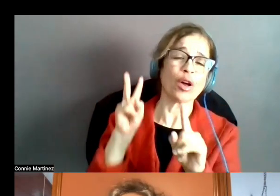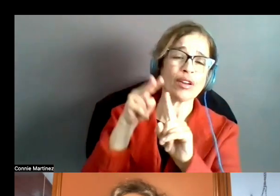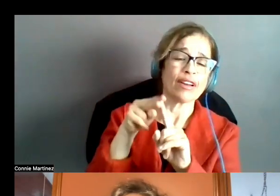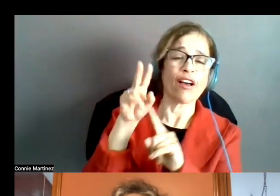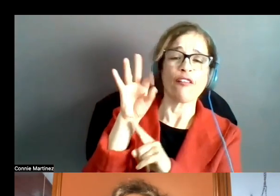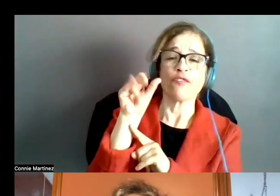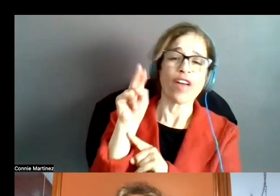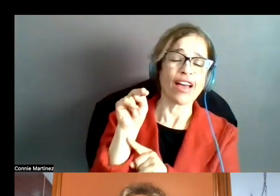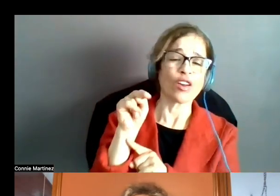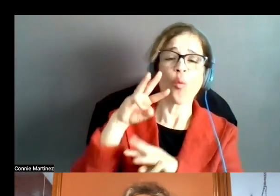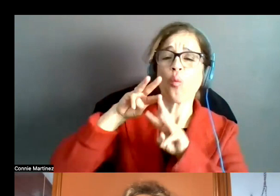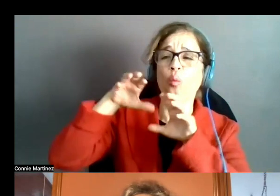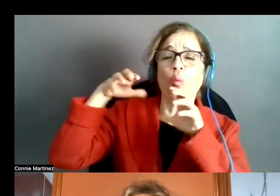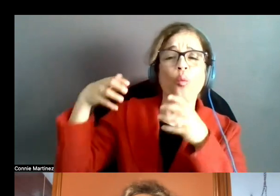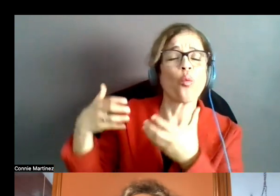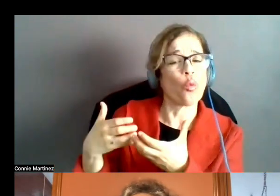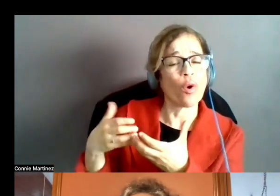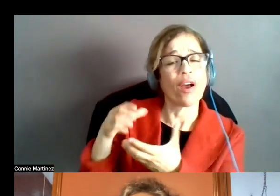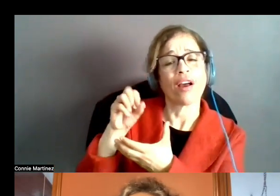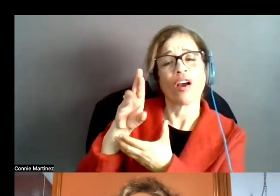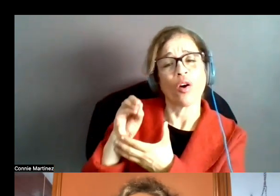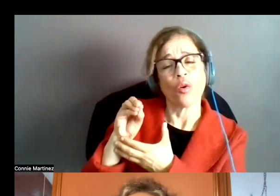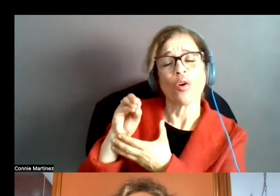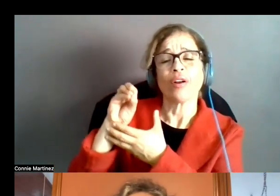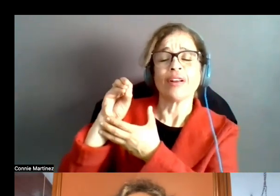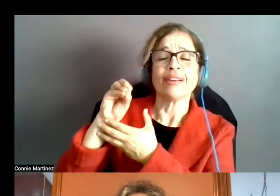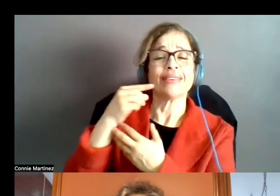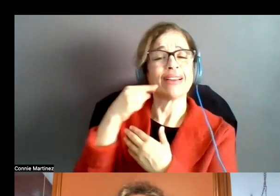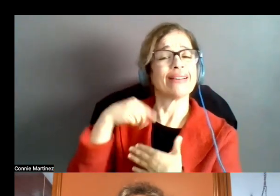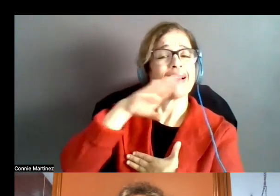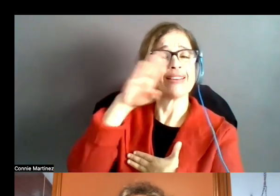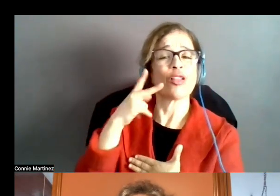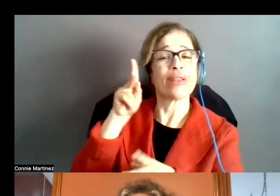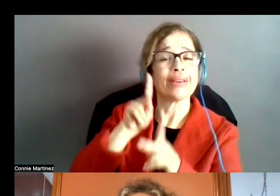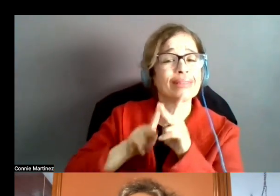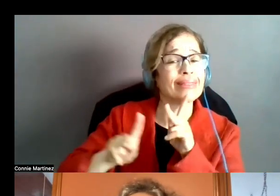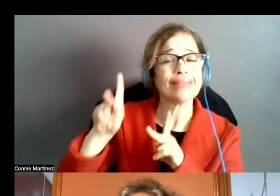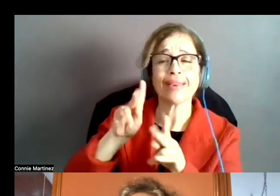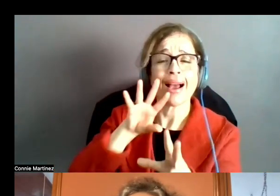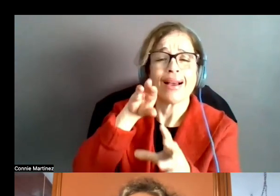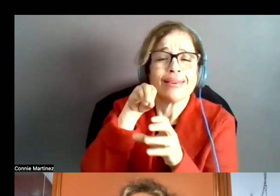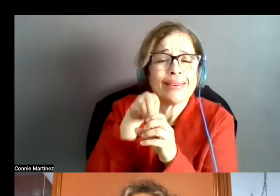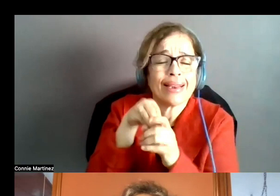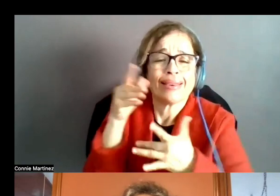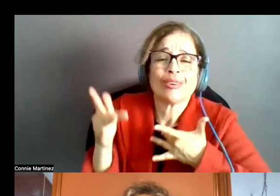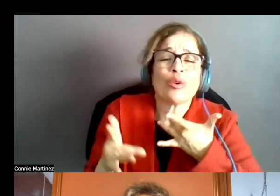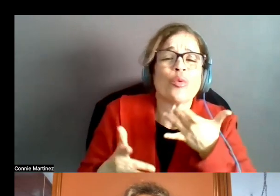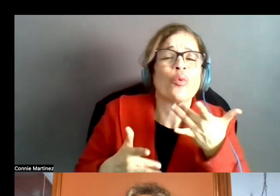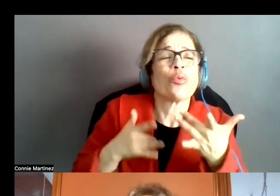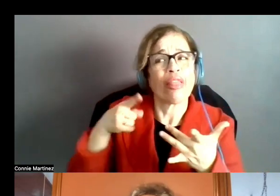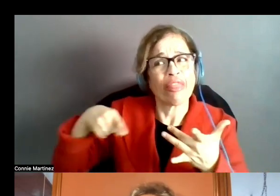fans worldwide." Aaron Siegel of Carnegie Hall said, "I've never seen people as engaged and as excited as they